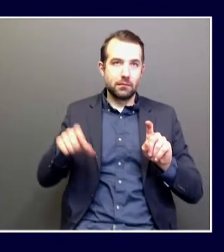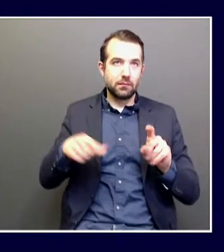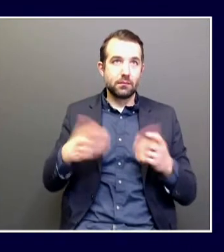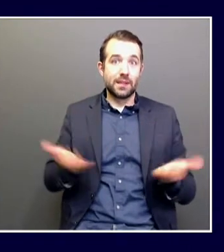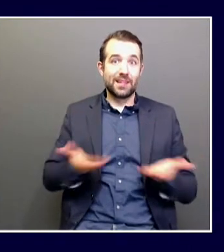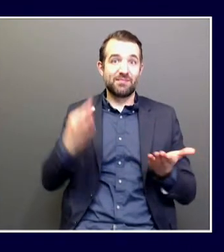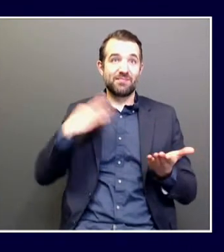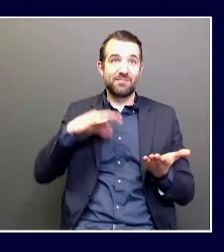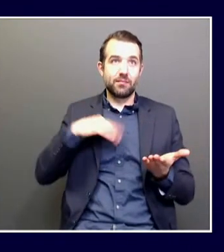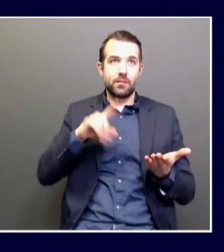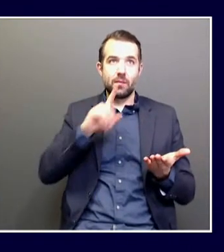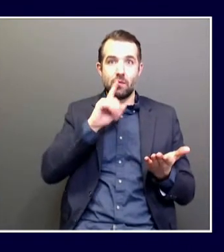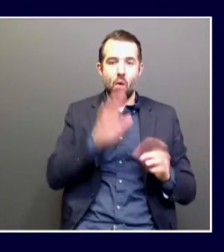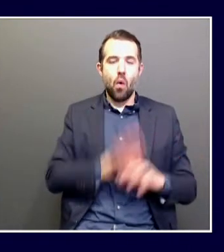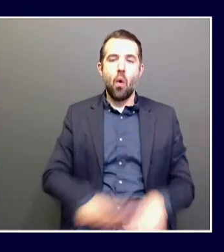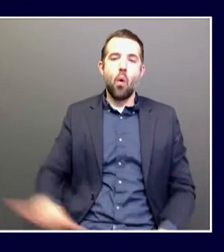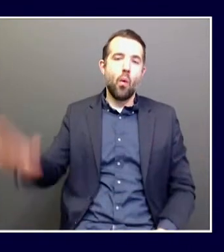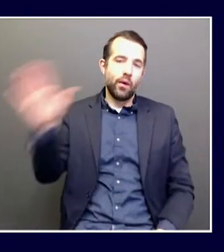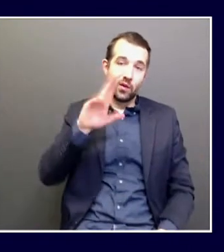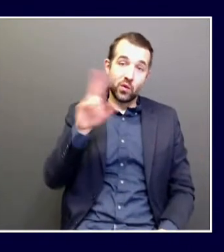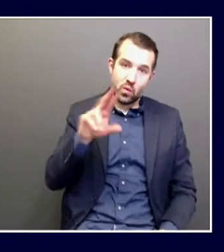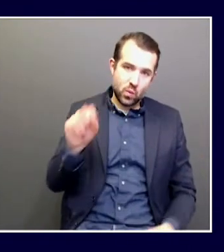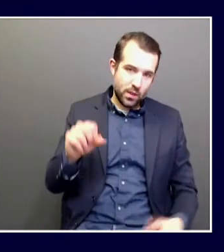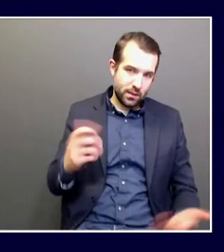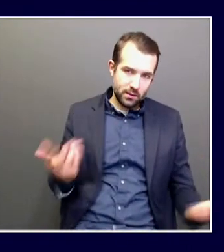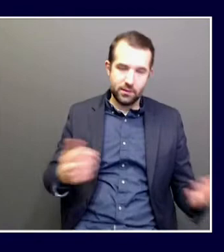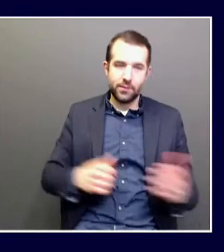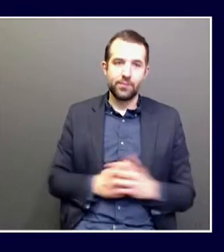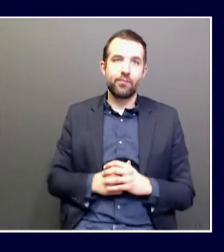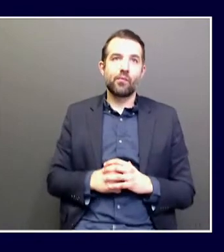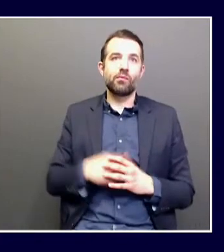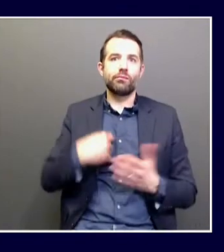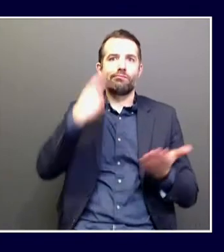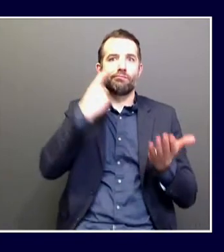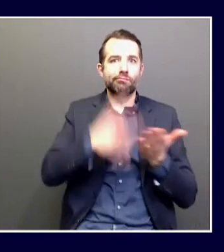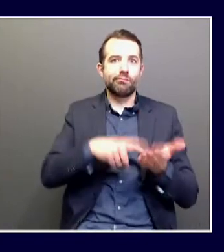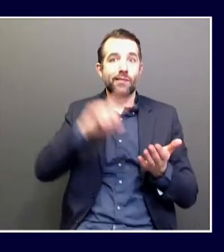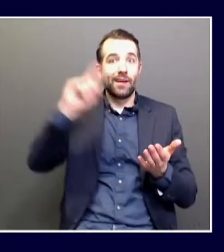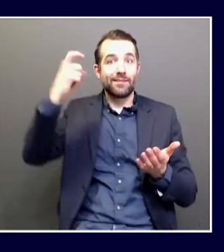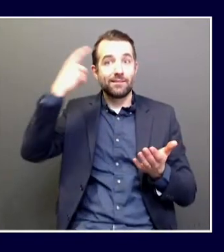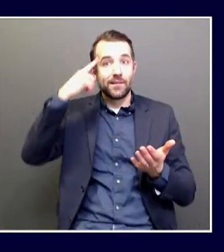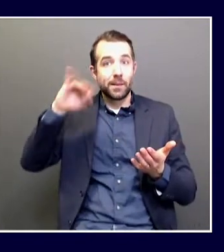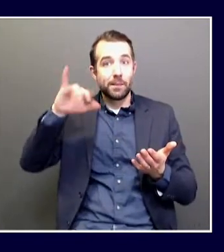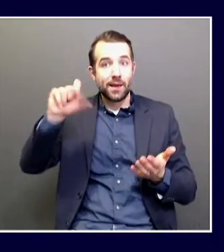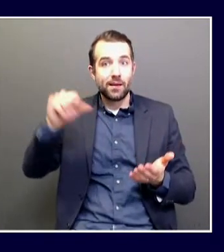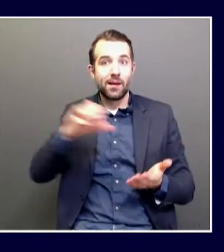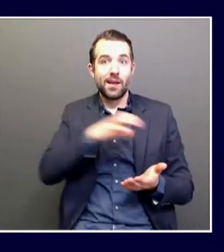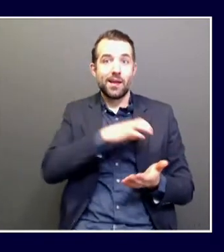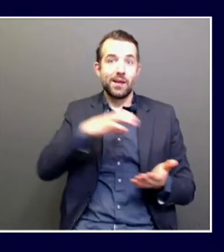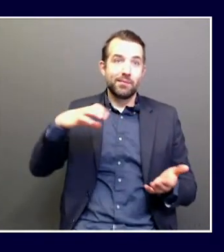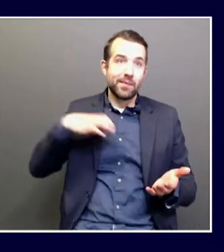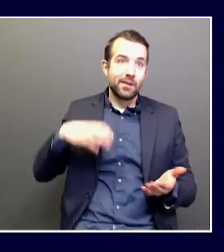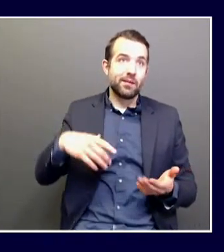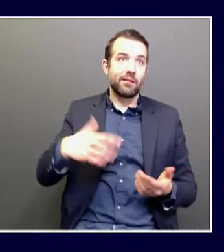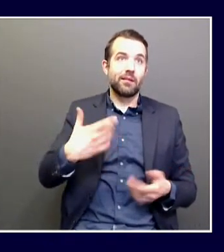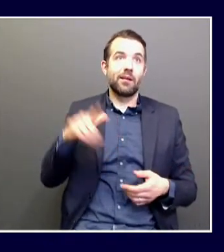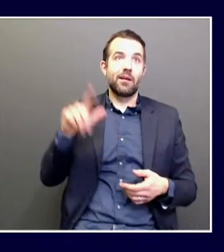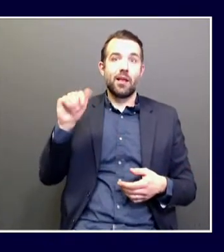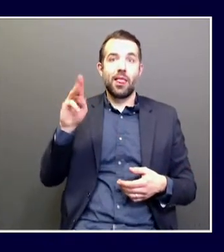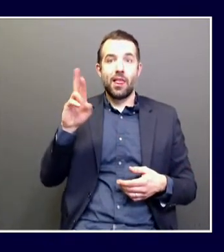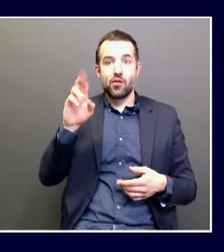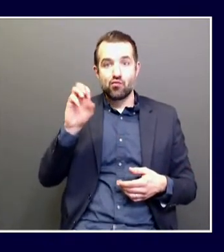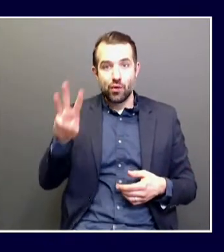country. We've acknowledged it. Governor Mills and Commissioner Lambrou have acknowledged it. President Biden has acknowledged it. So there's definitely a need